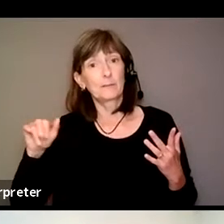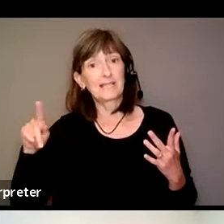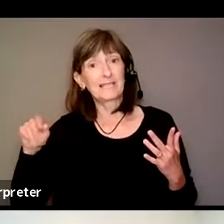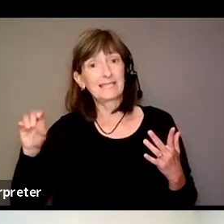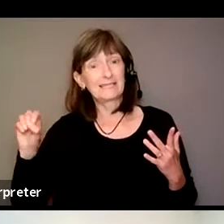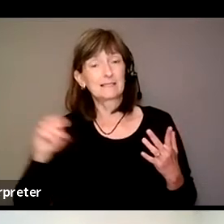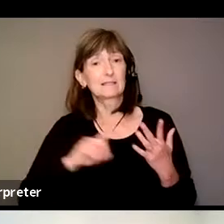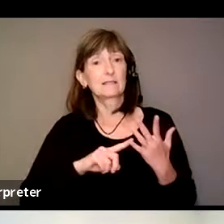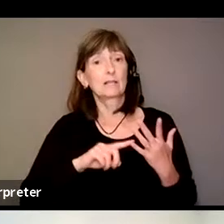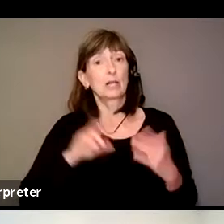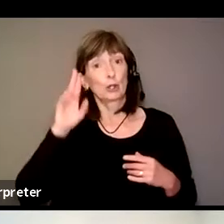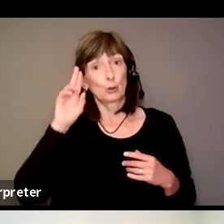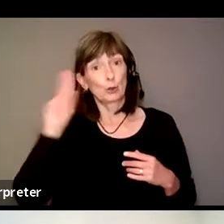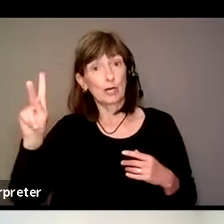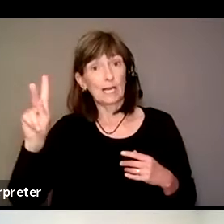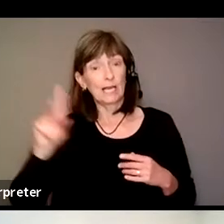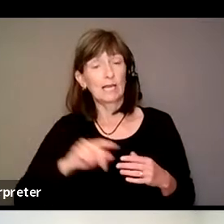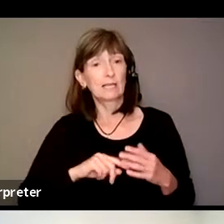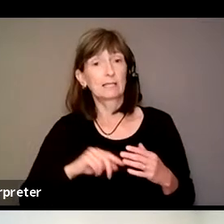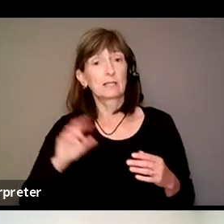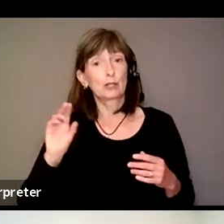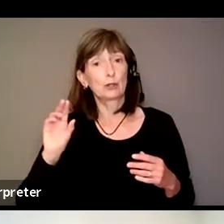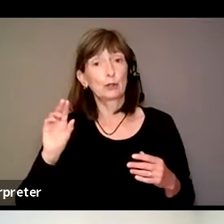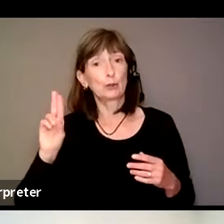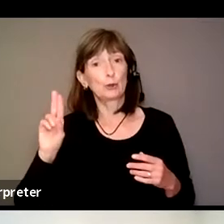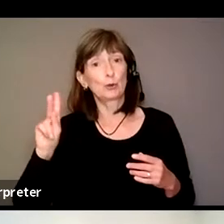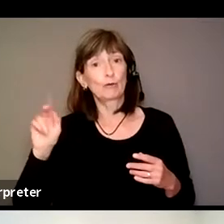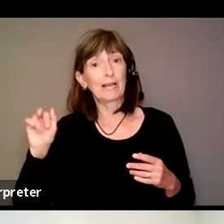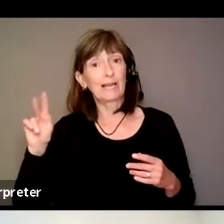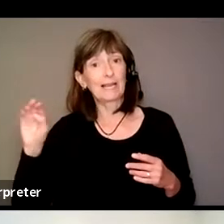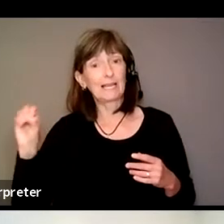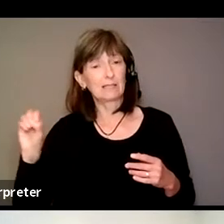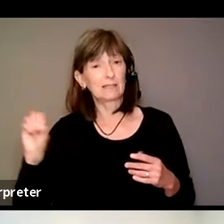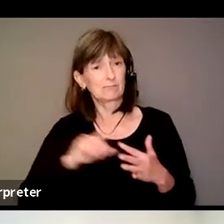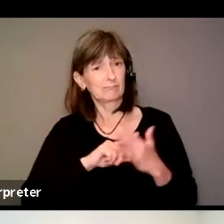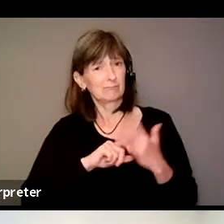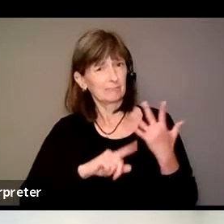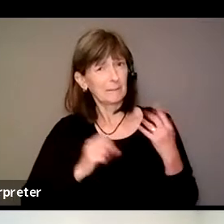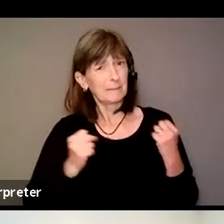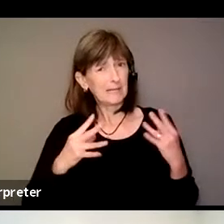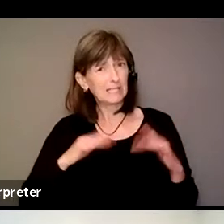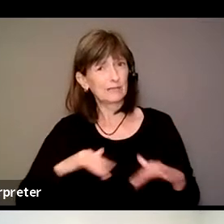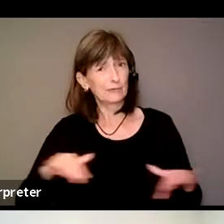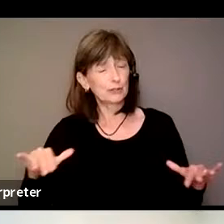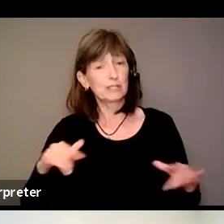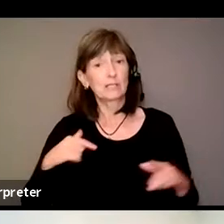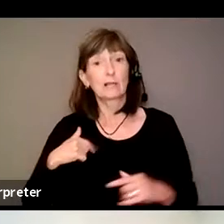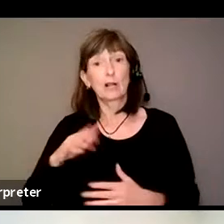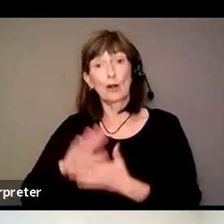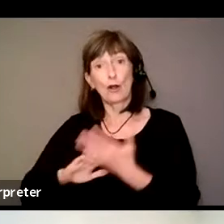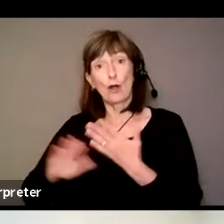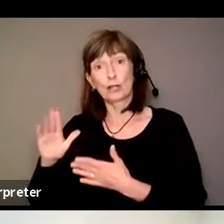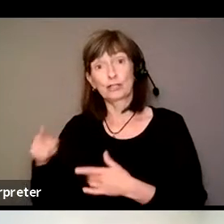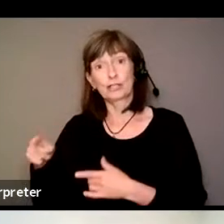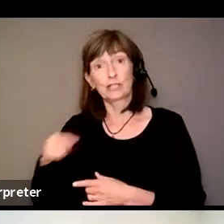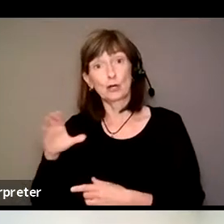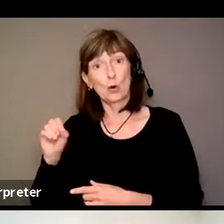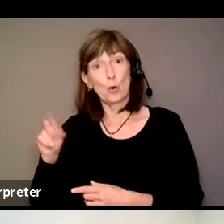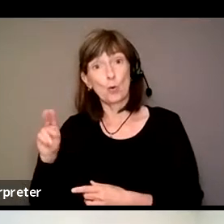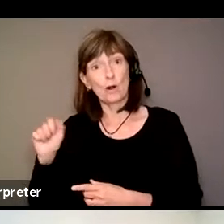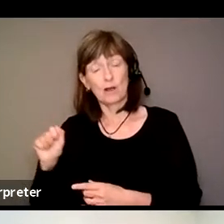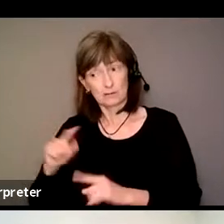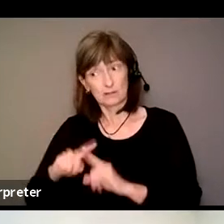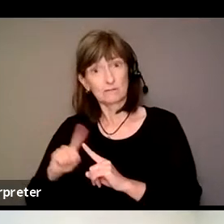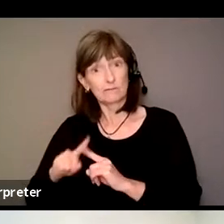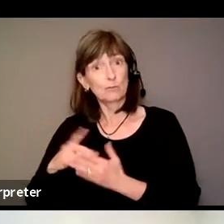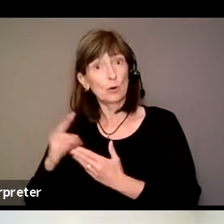diversity. And a couple of reasons for that, we have the college headquarters here. We have some significant programs with the College of North Atlantic. And